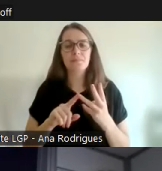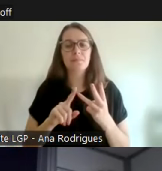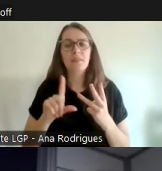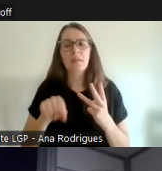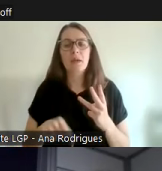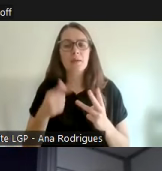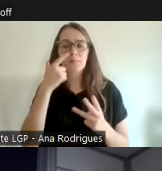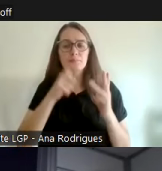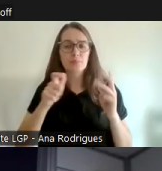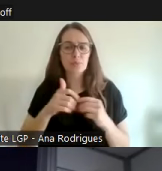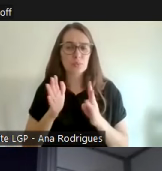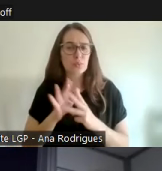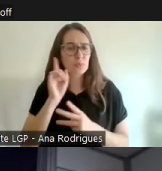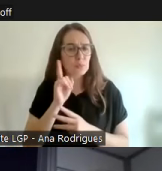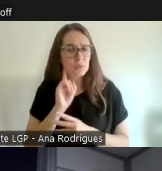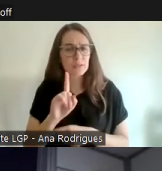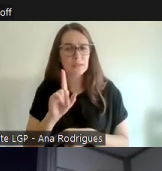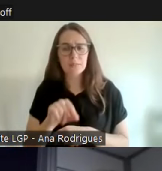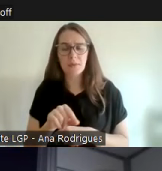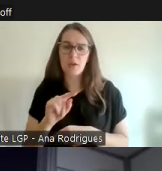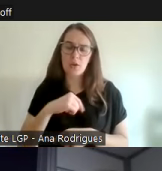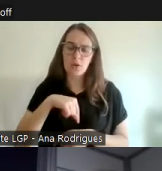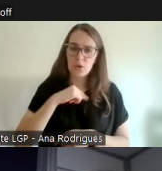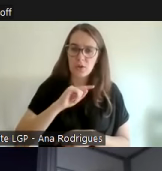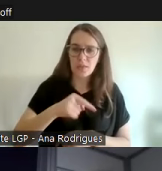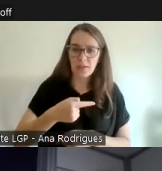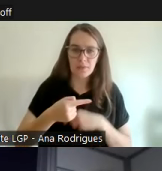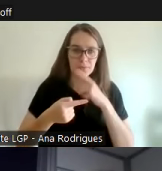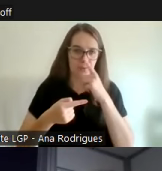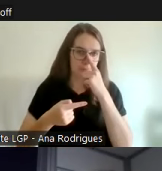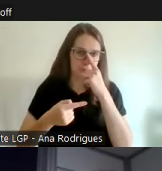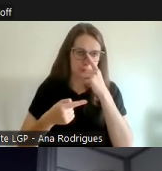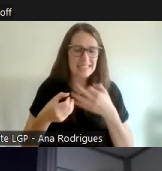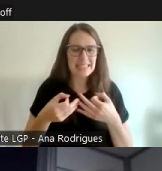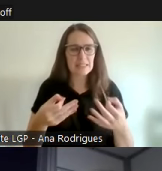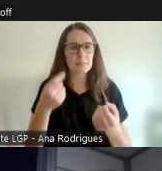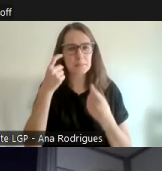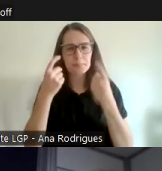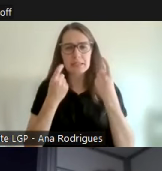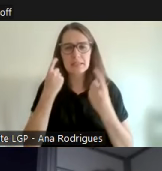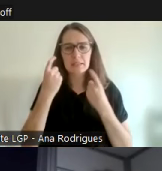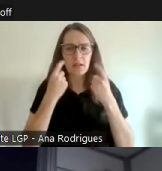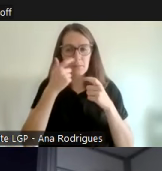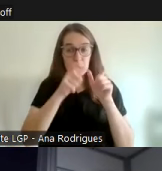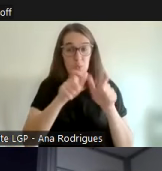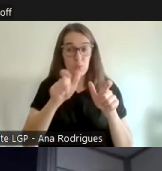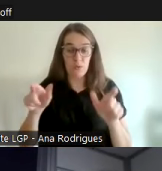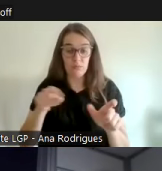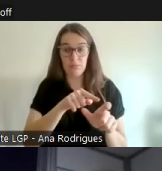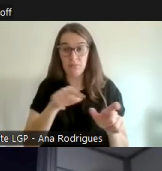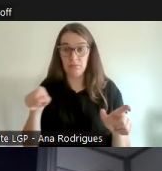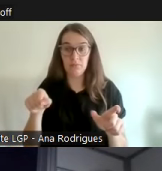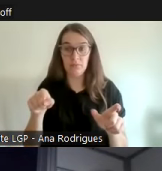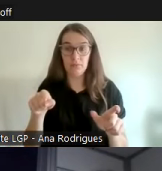they are, and how we should always think of them as not